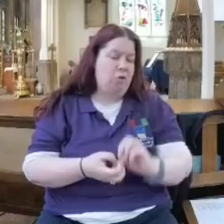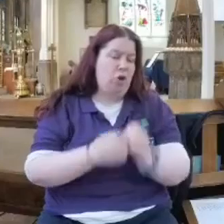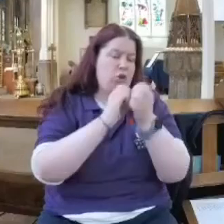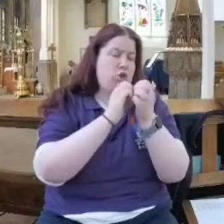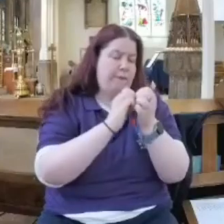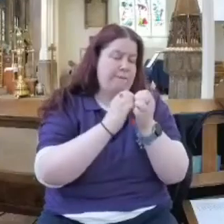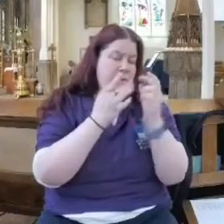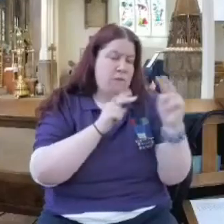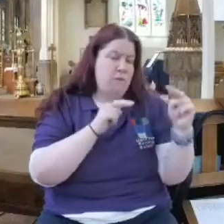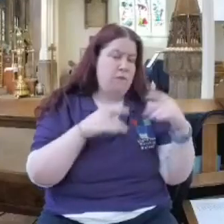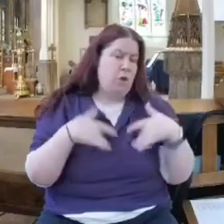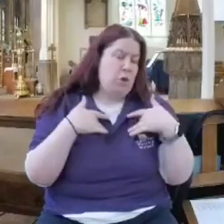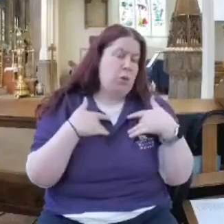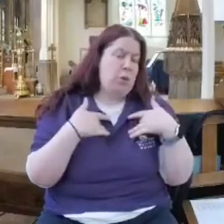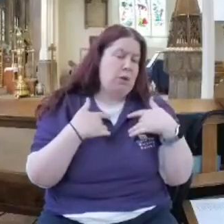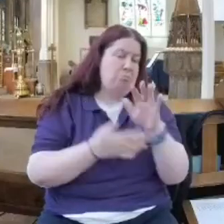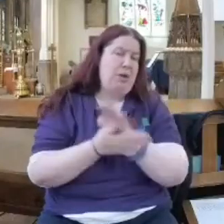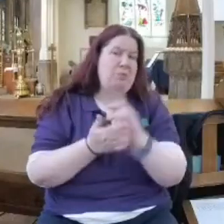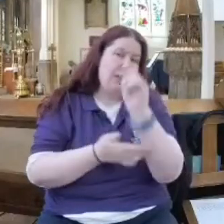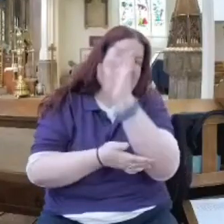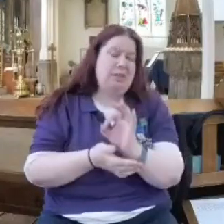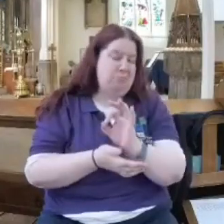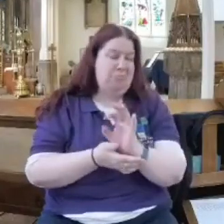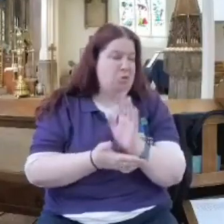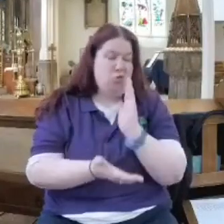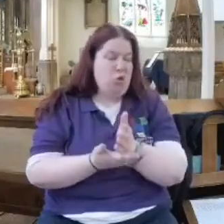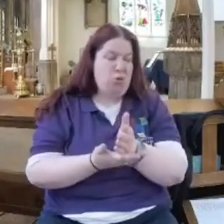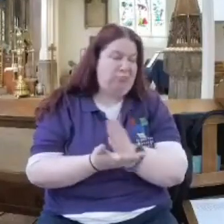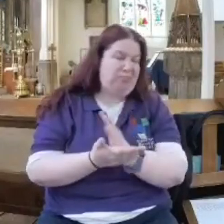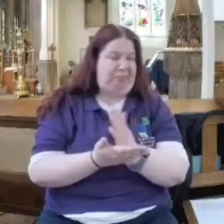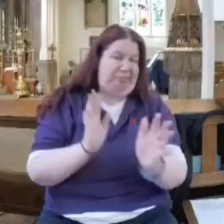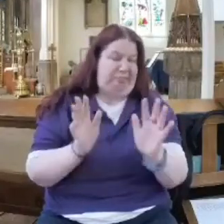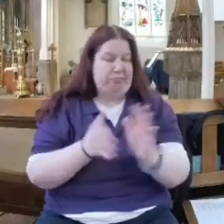and about 10% who are uncommitted and unsure.